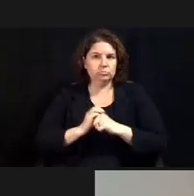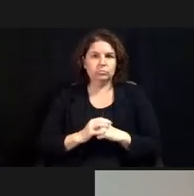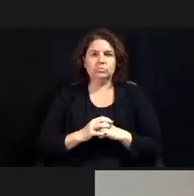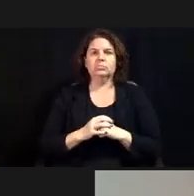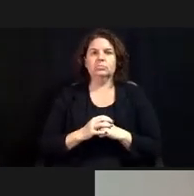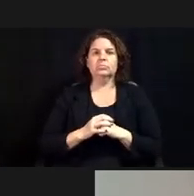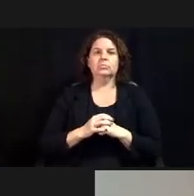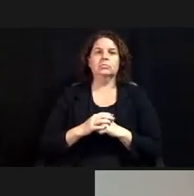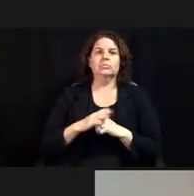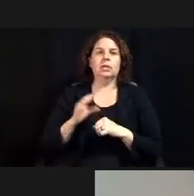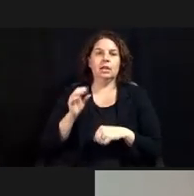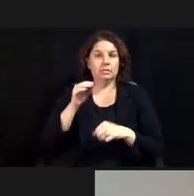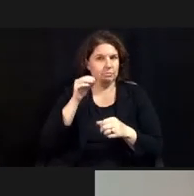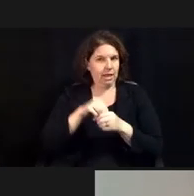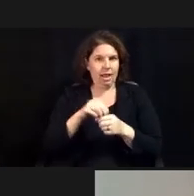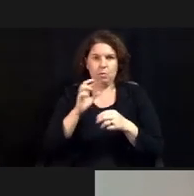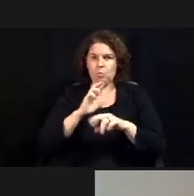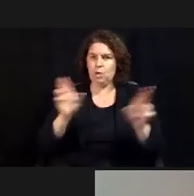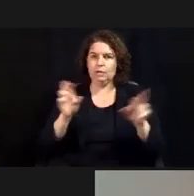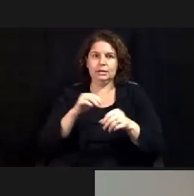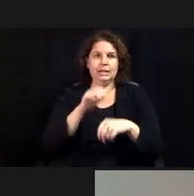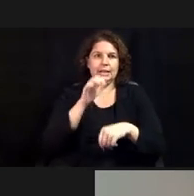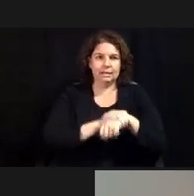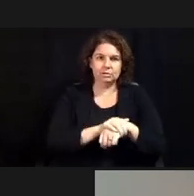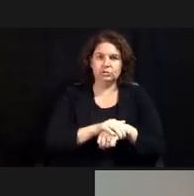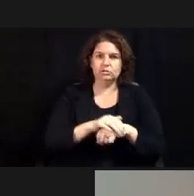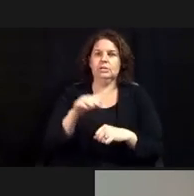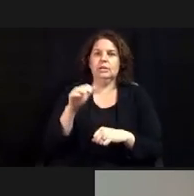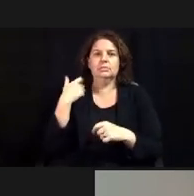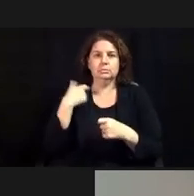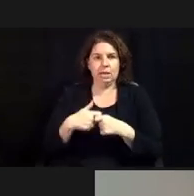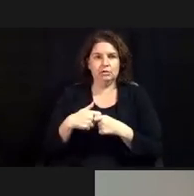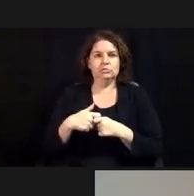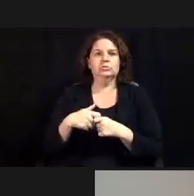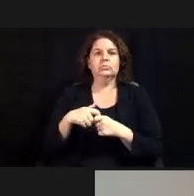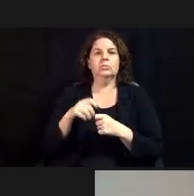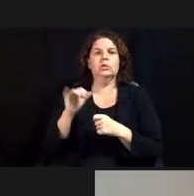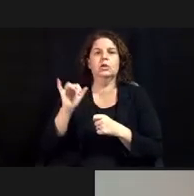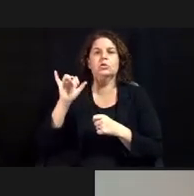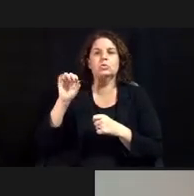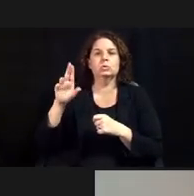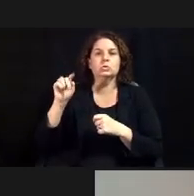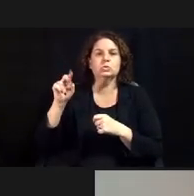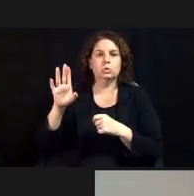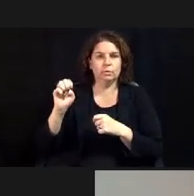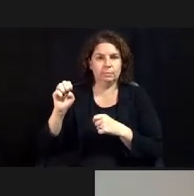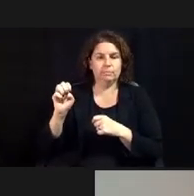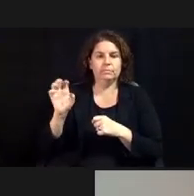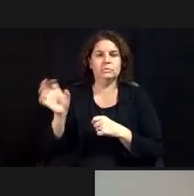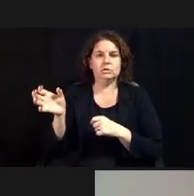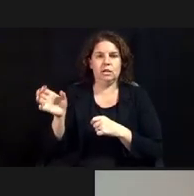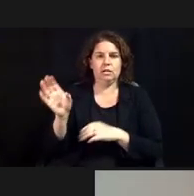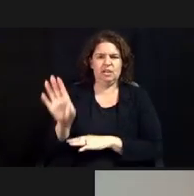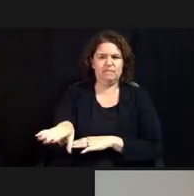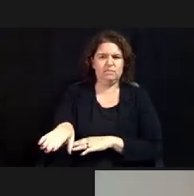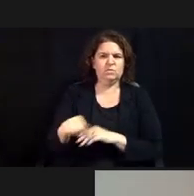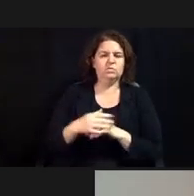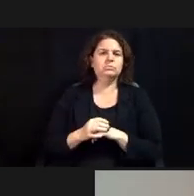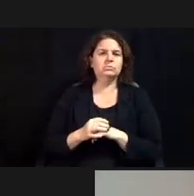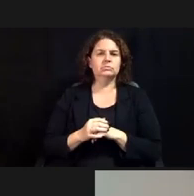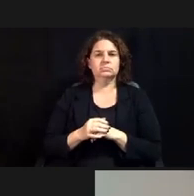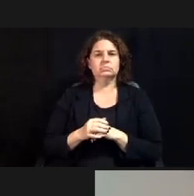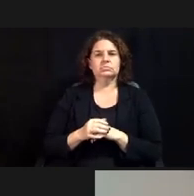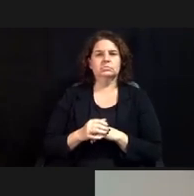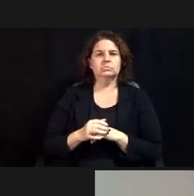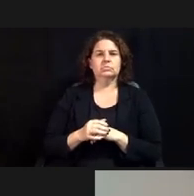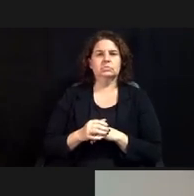versions will also be available on Marin County Government's YouTube channel a little later this afternoon. If by chance